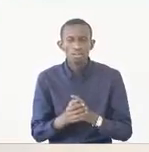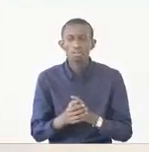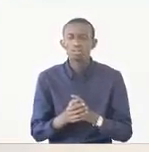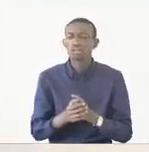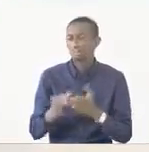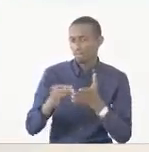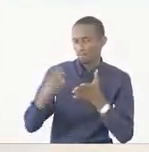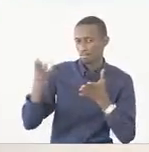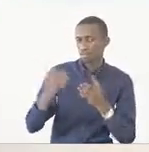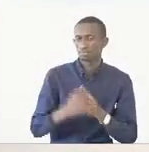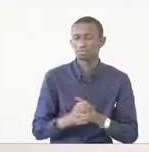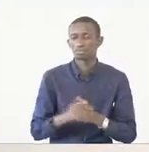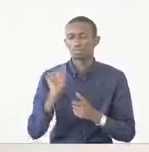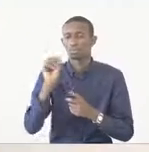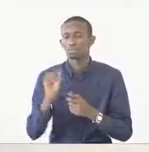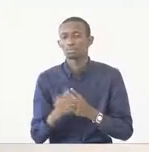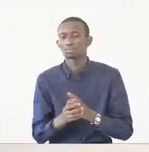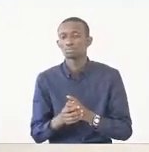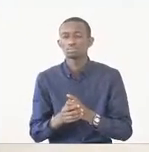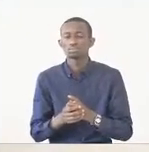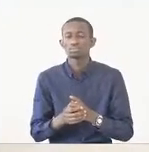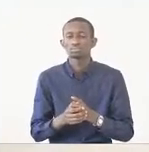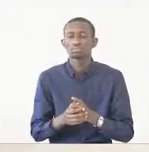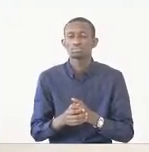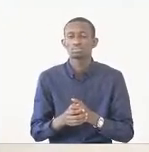there that you calculate can give you